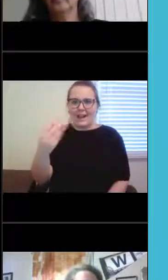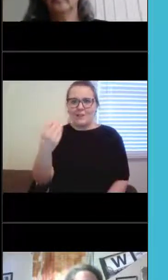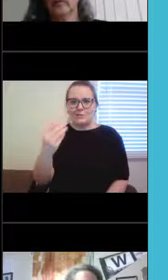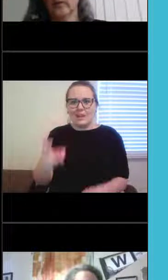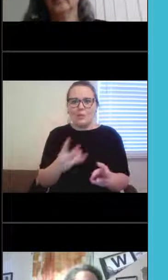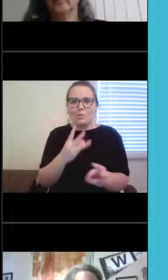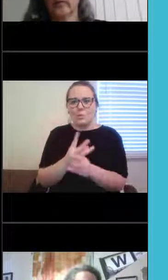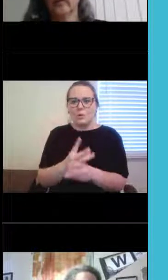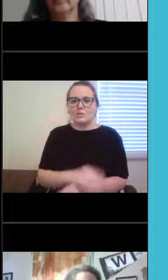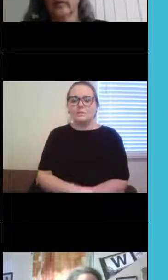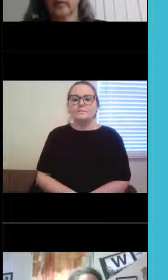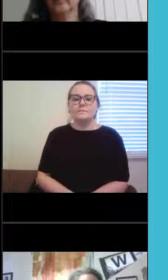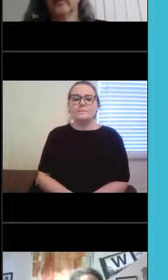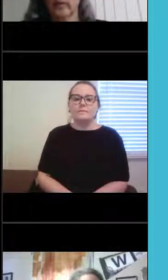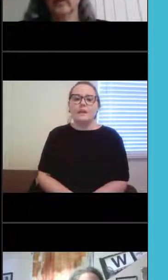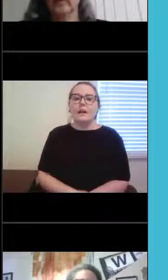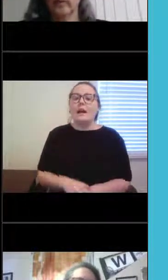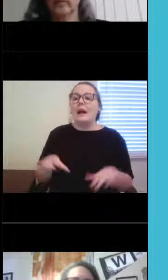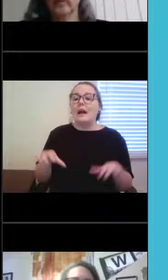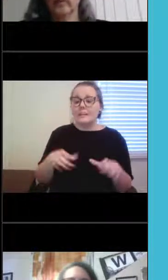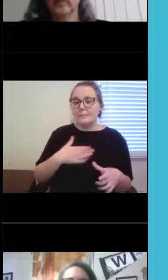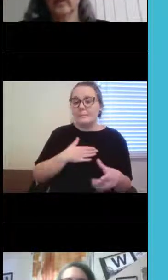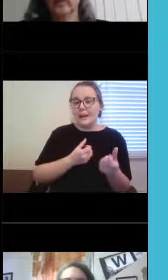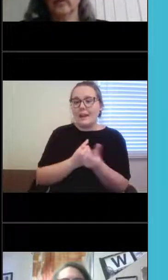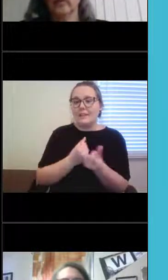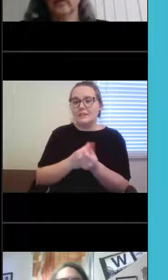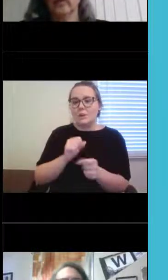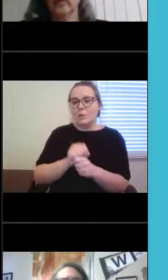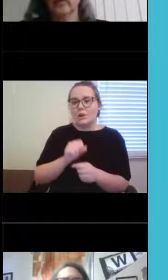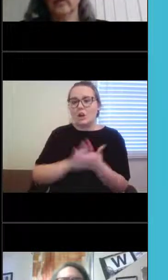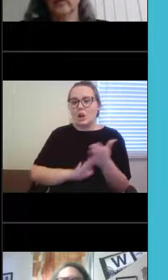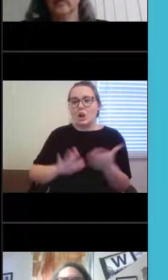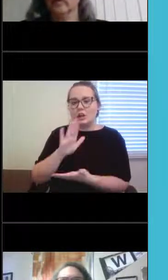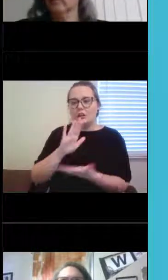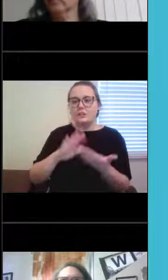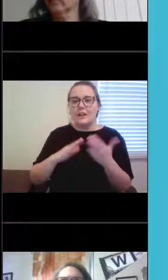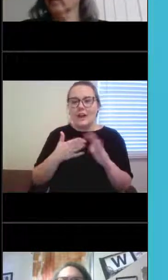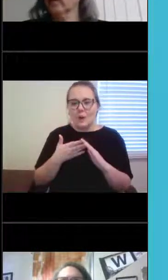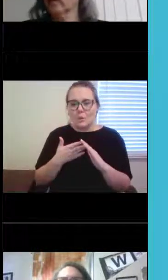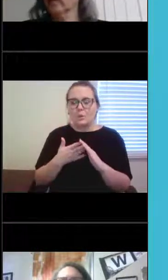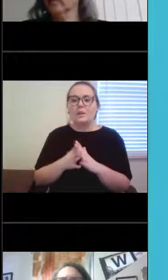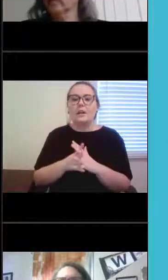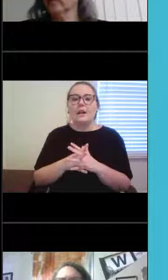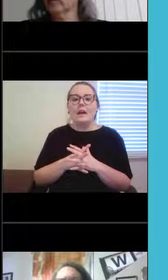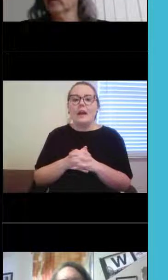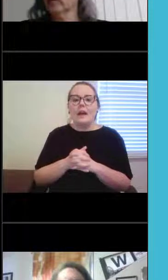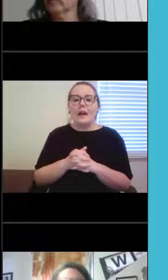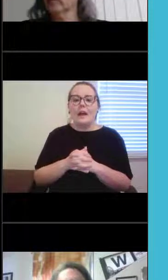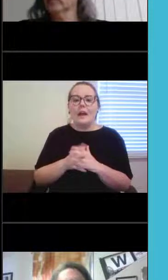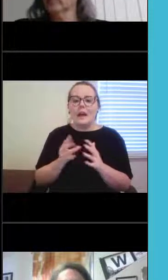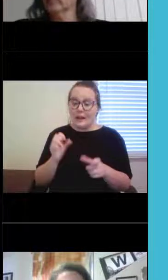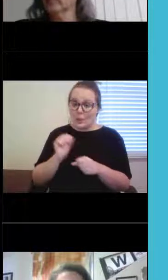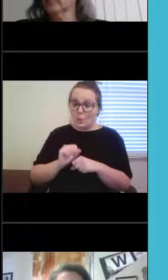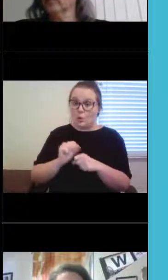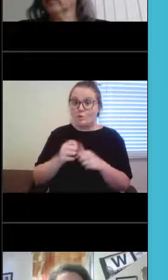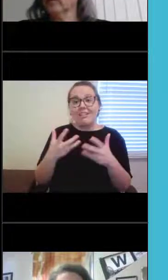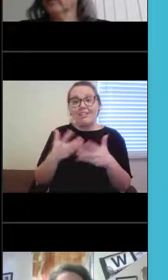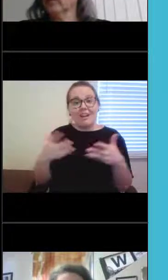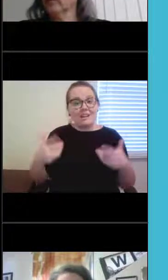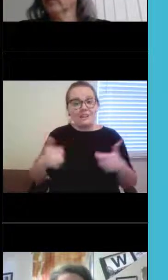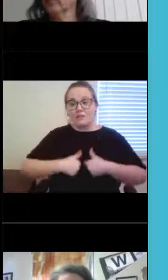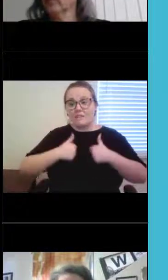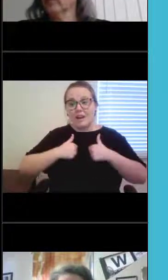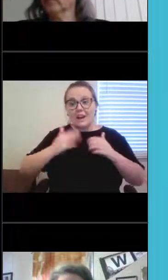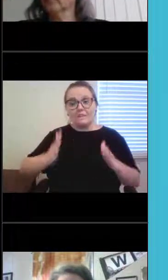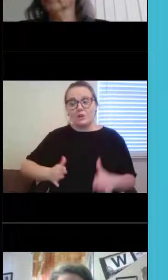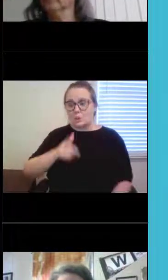I did my advocacy work in a college town, and I worked with a lot of survivors